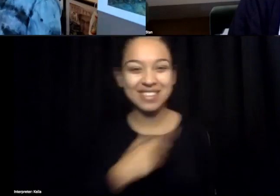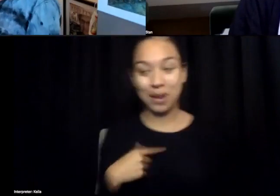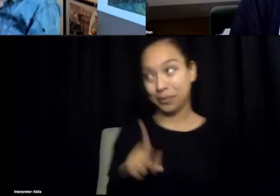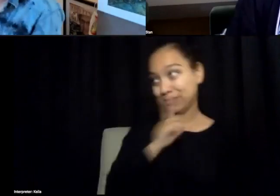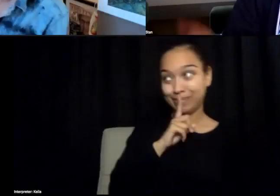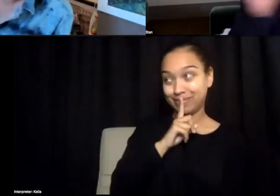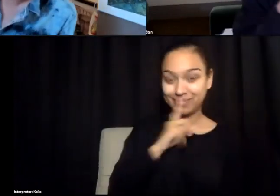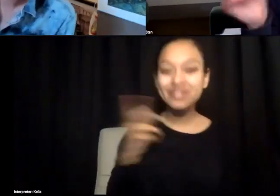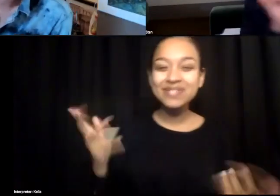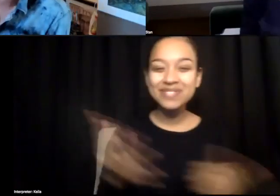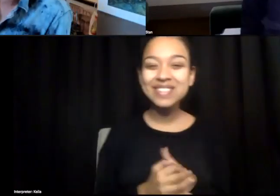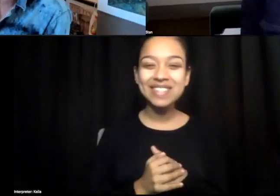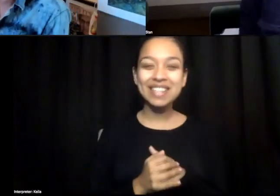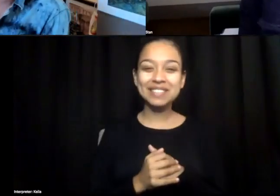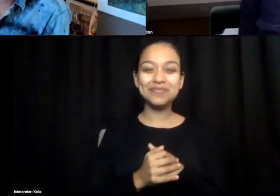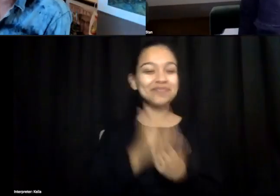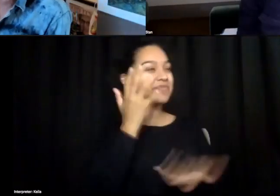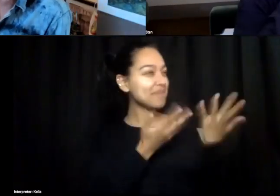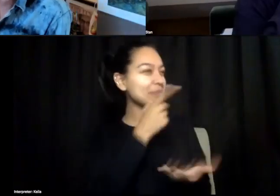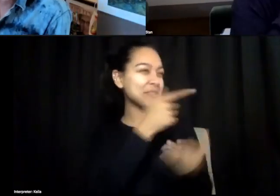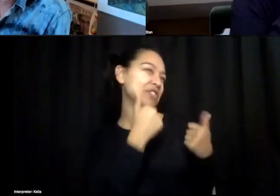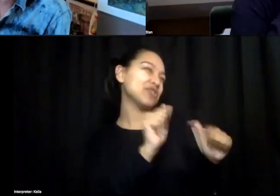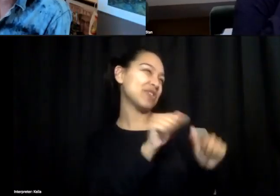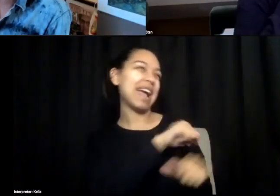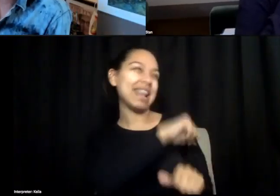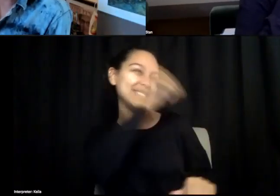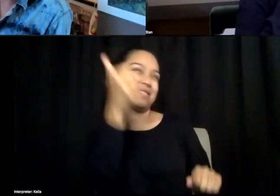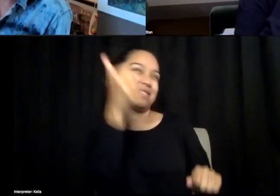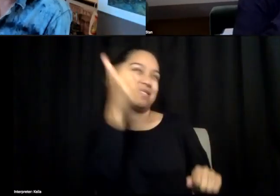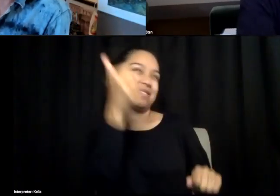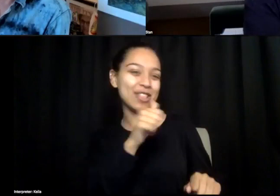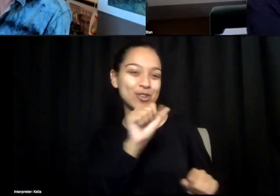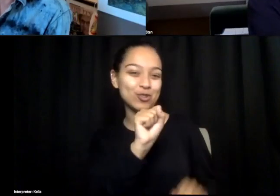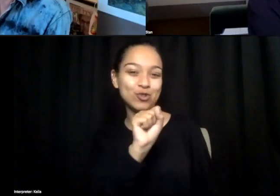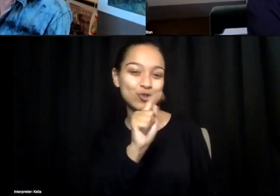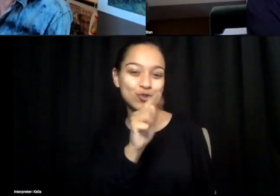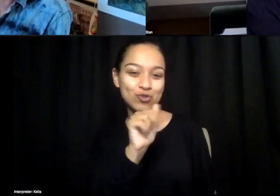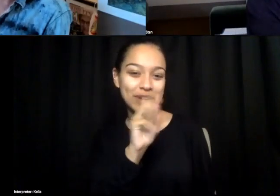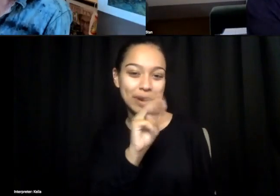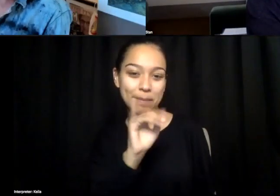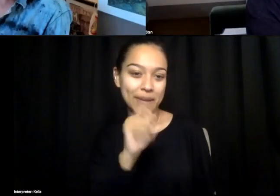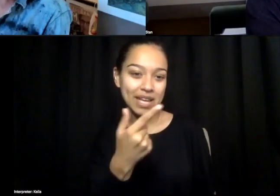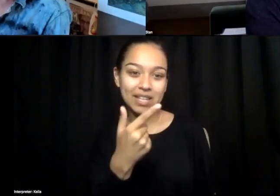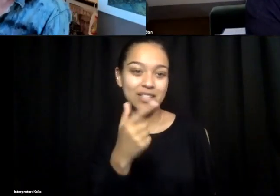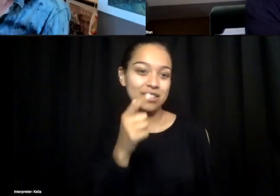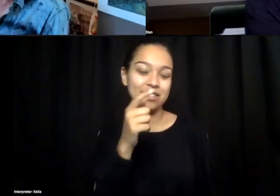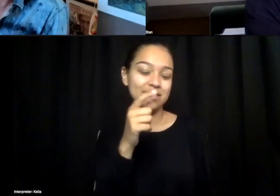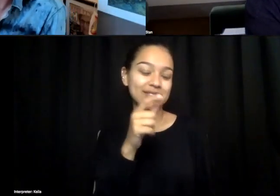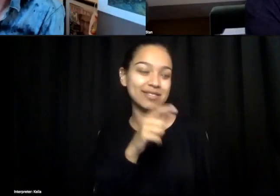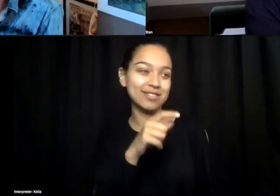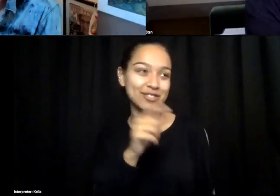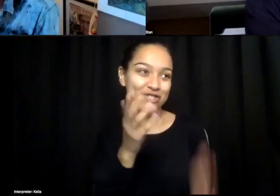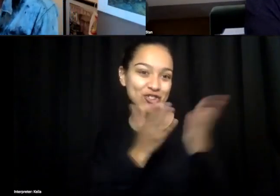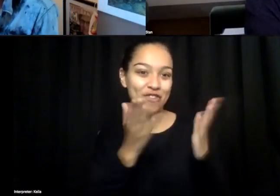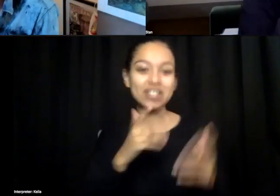say. you need to go to, yeah, another streaming service maybe. No, I love that. Like, I love American Horror Story. There's so many I